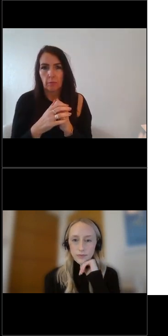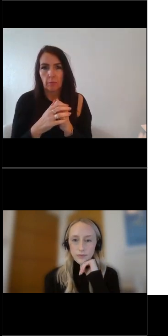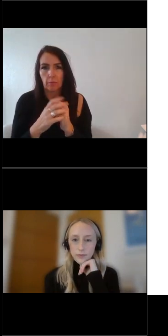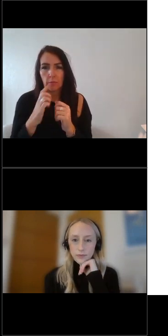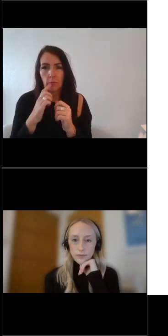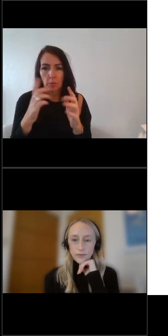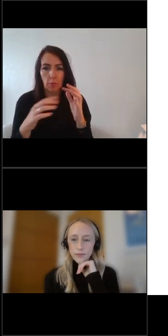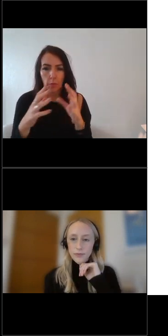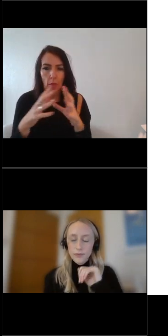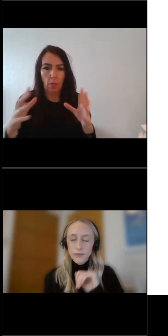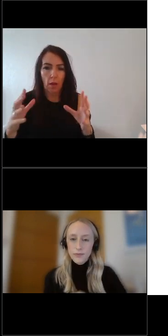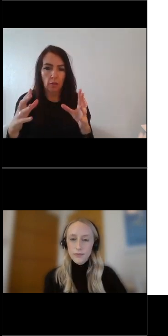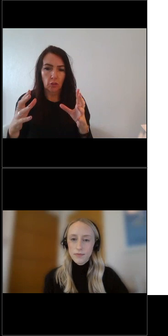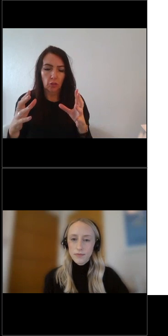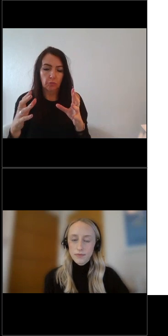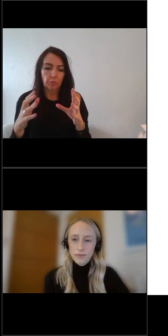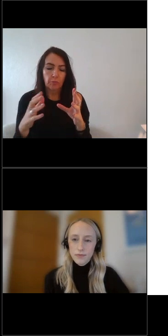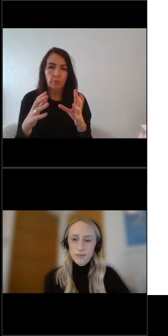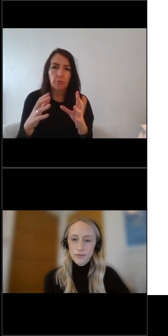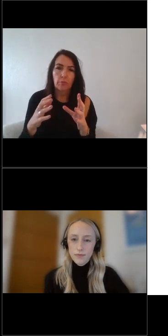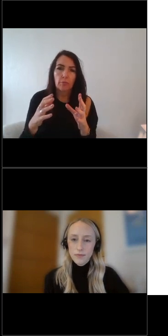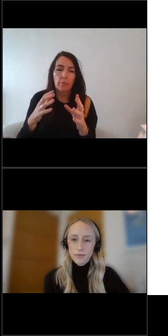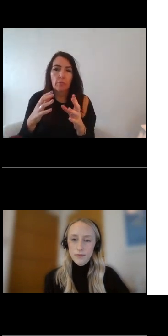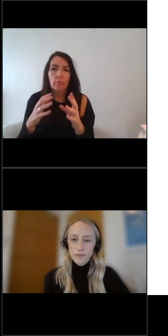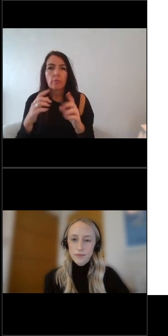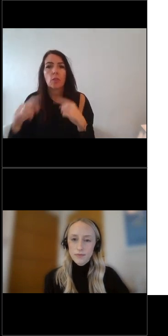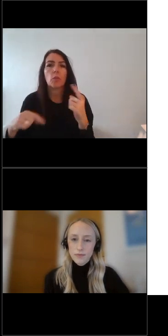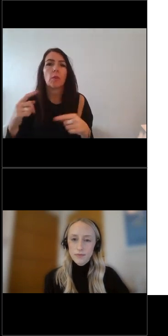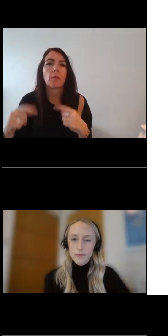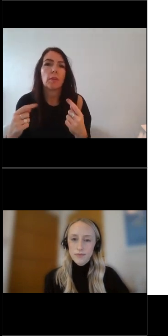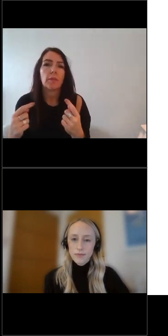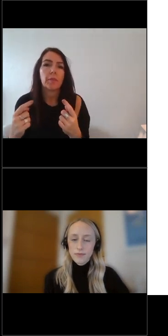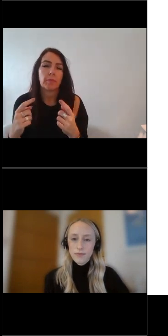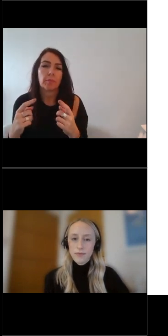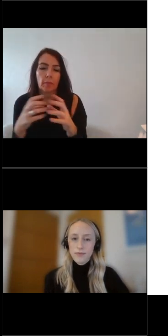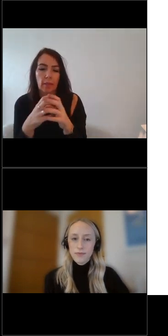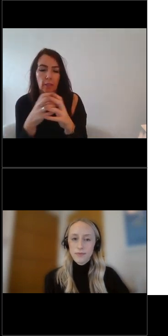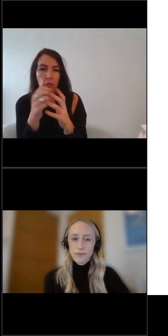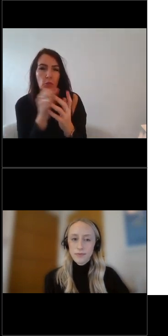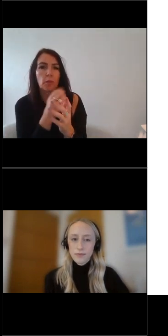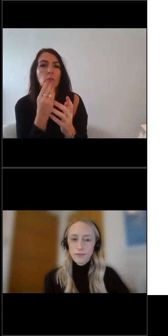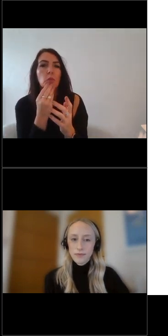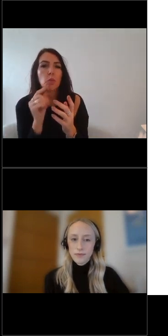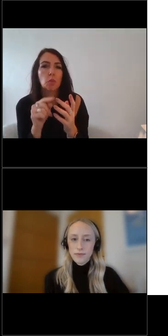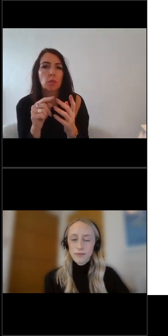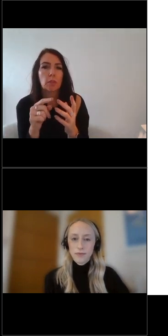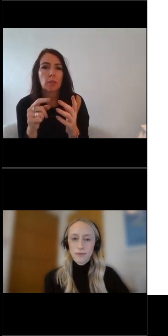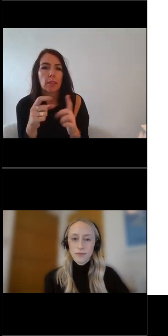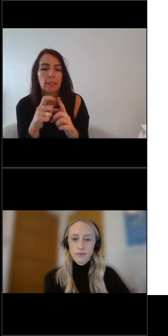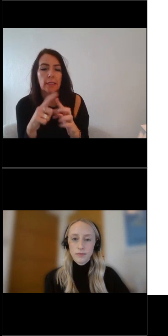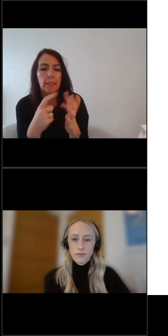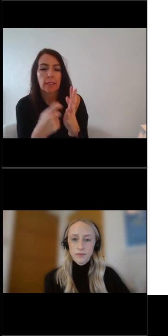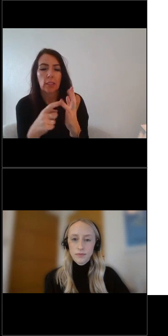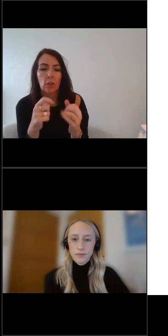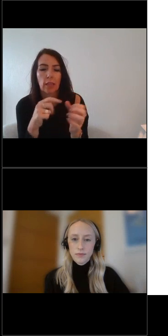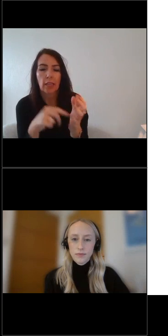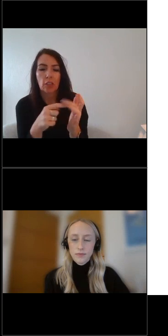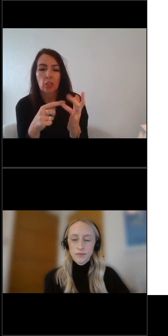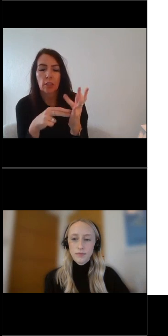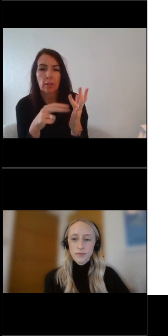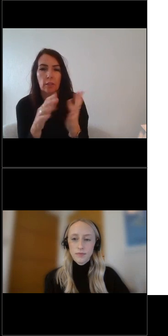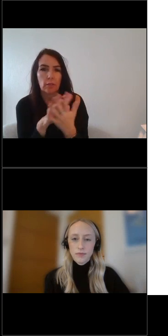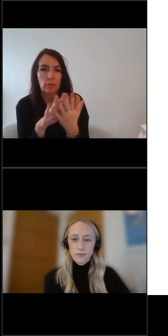enlarged long wheelbase van category, should be able to use the derogation that allows people to drive it